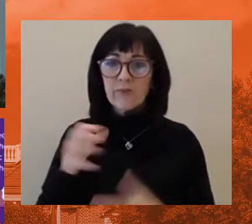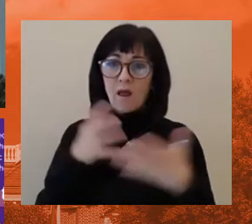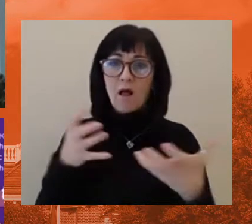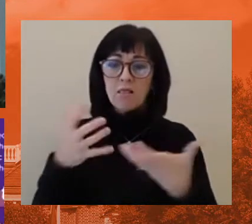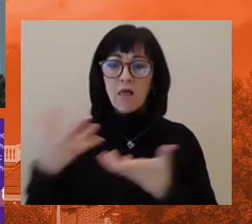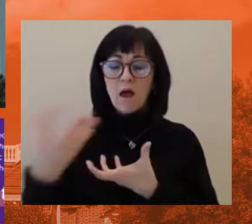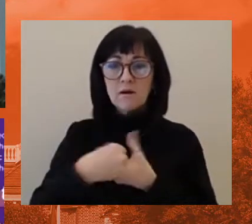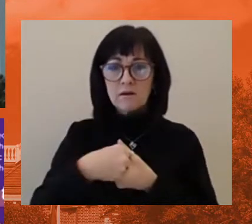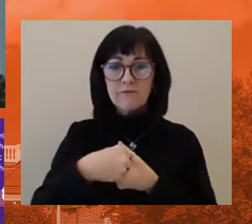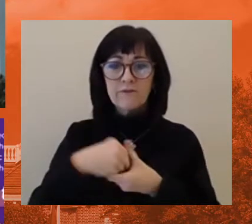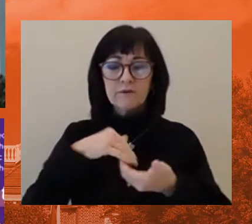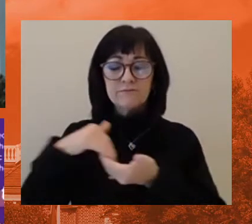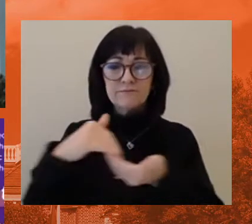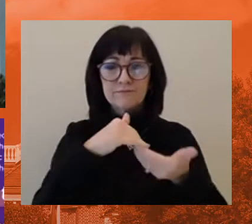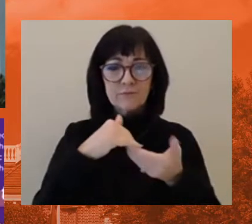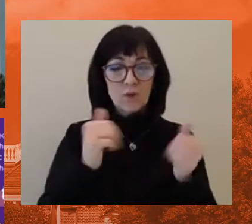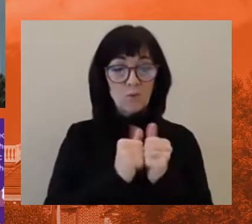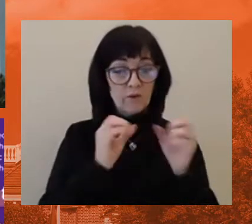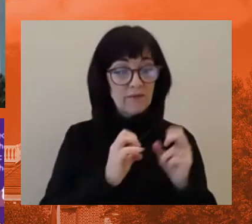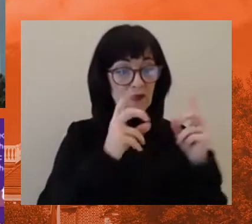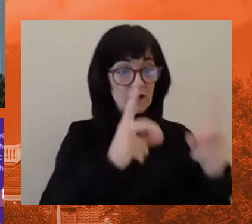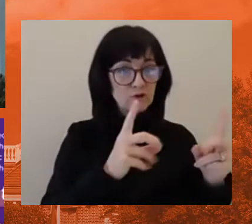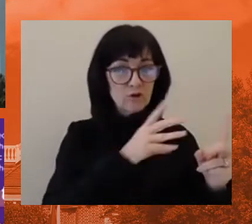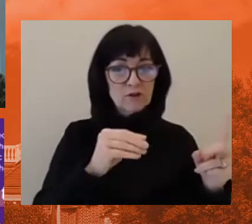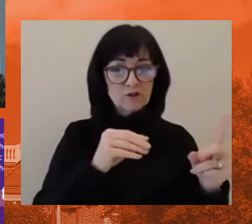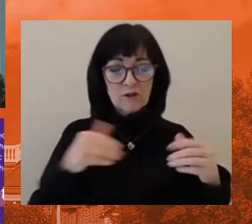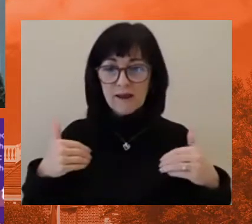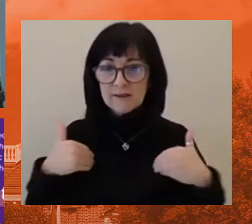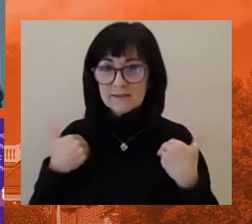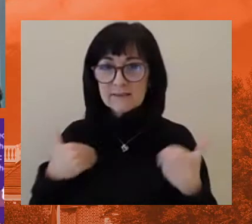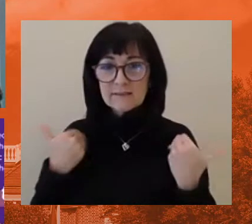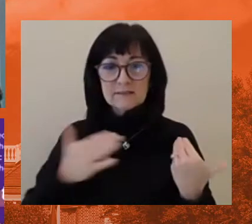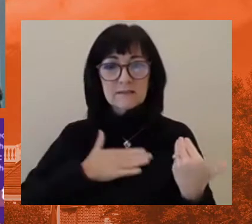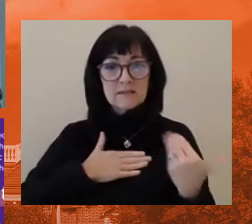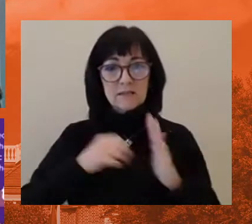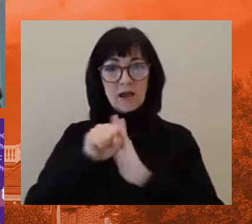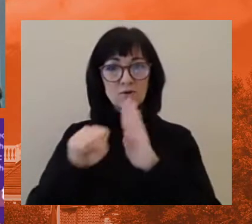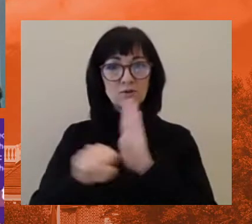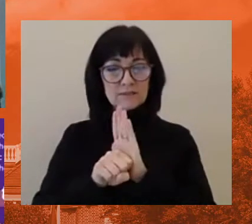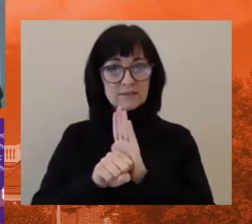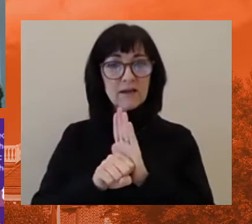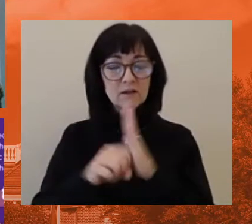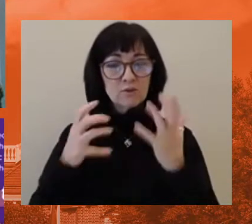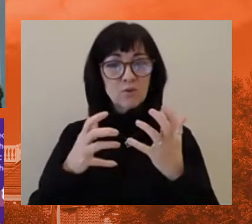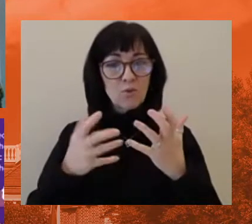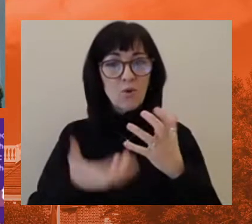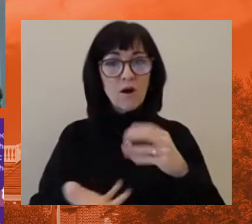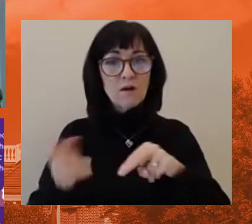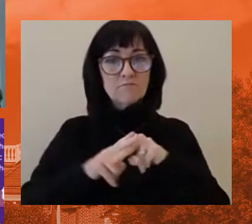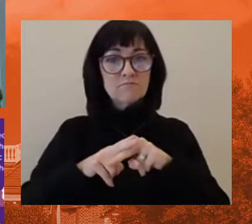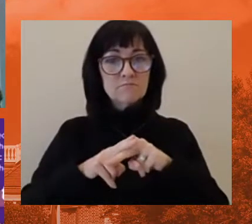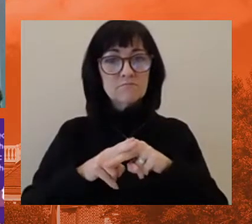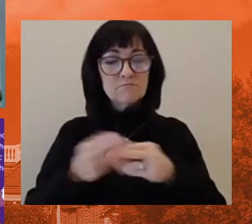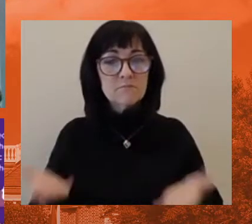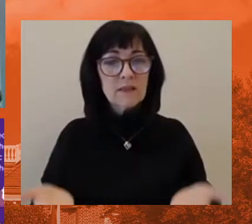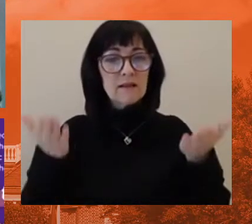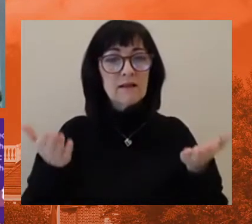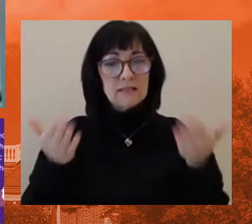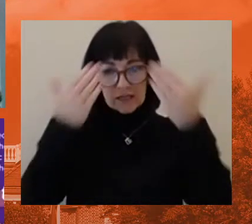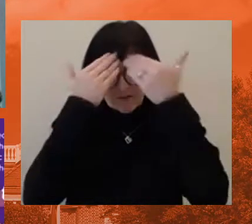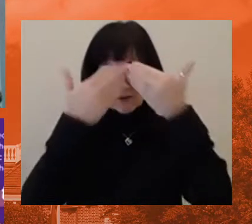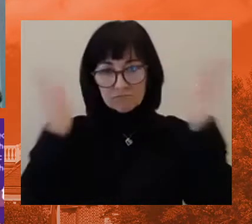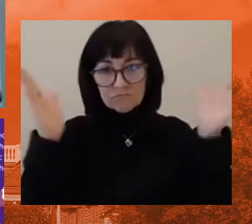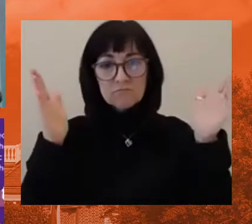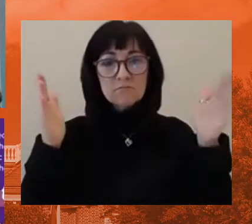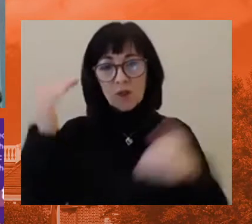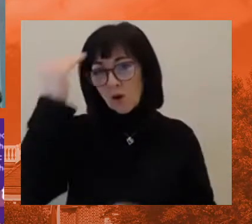interaction and education that goes on with our teens in our state and raising awareness to this problem. And